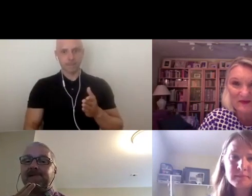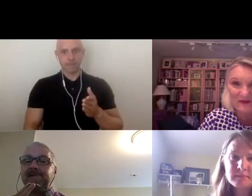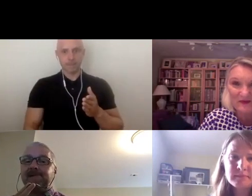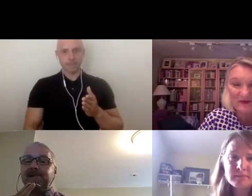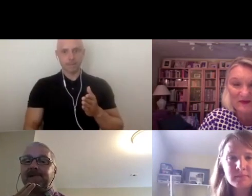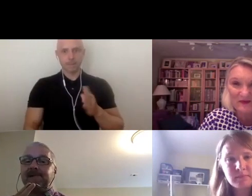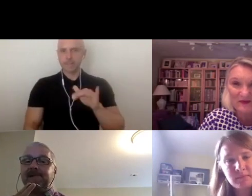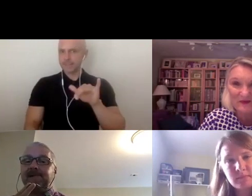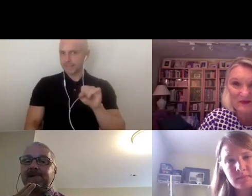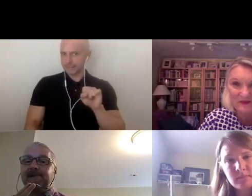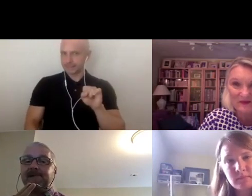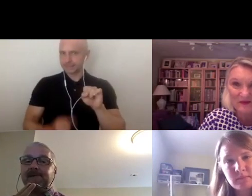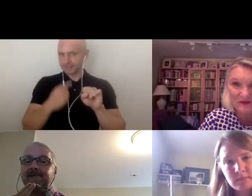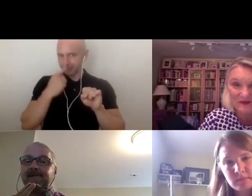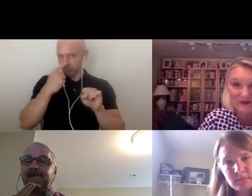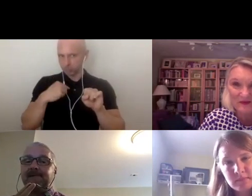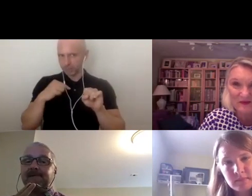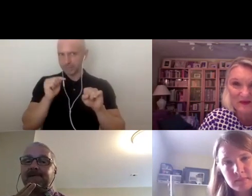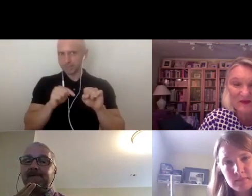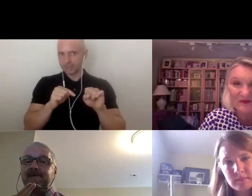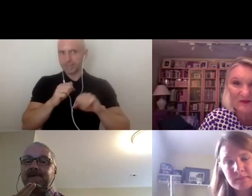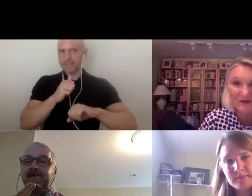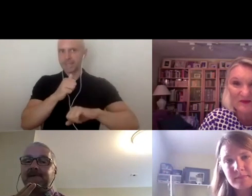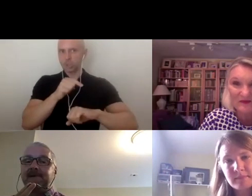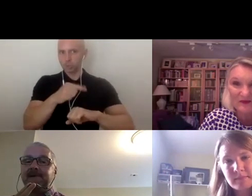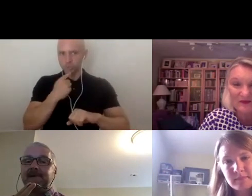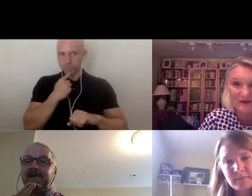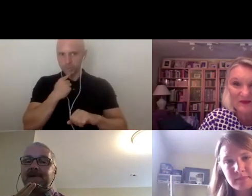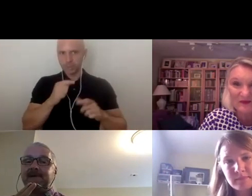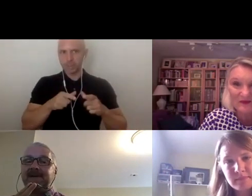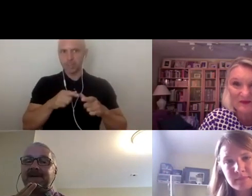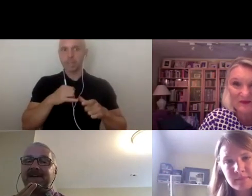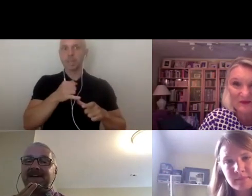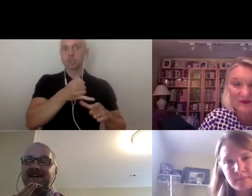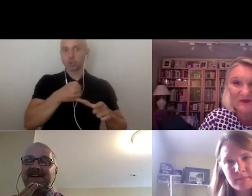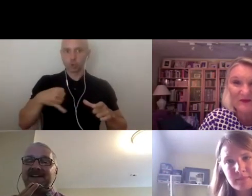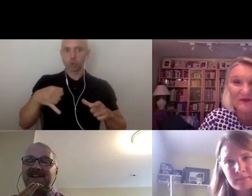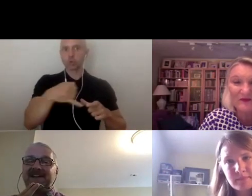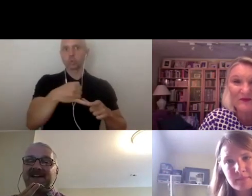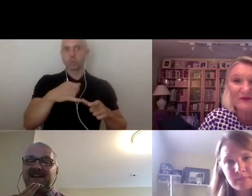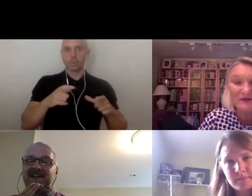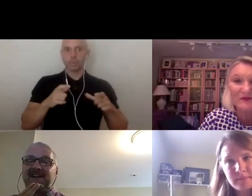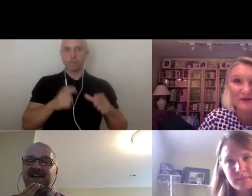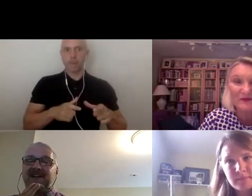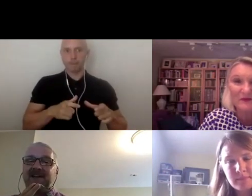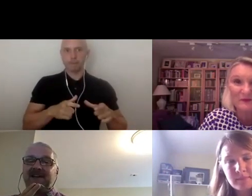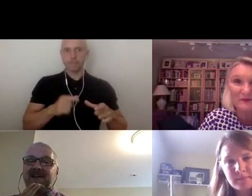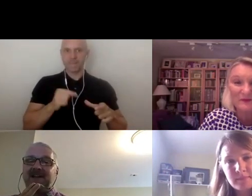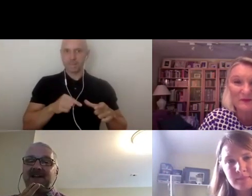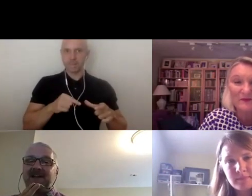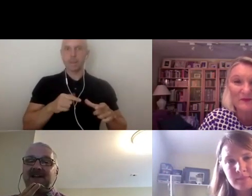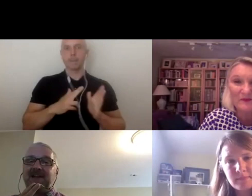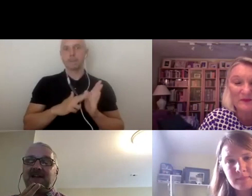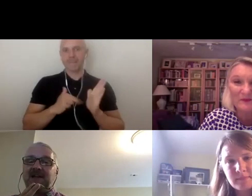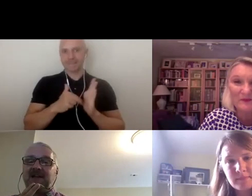If I may ask a quick question, the large circles can be expensive, you're saying? We had thought about maybe doing it ourselves with chalk or something like that,